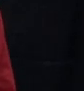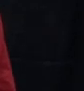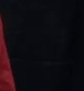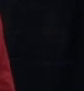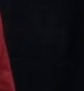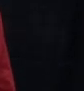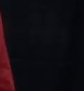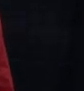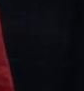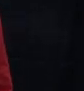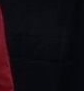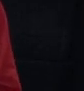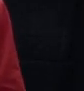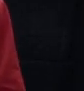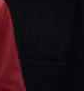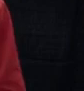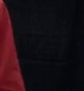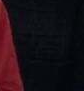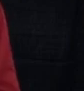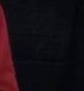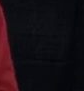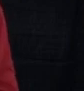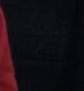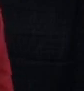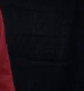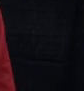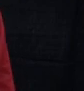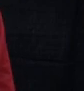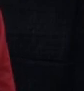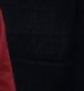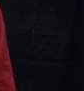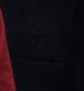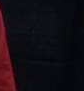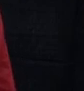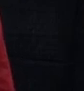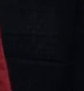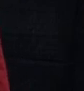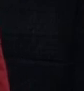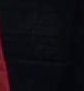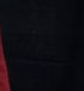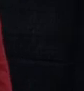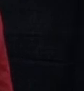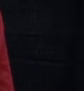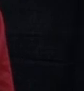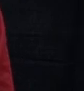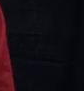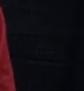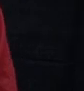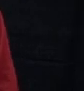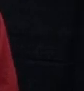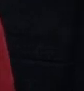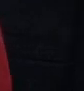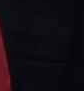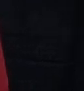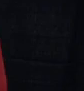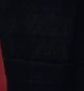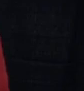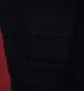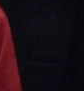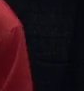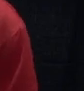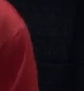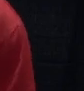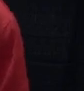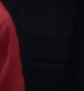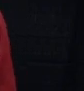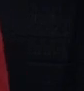based out of Tallahassee, Florida, celebrating here at the Hyatt Regency in Orlando. Matt Martucci, joined by a very special